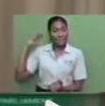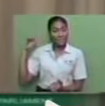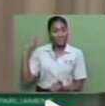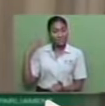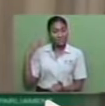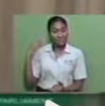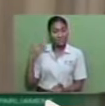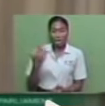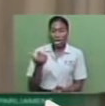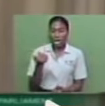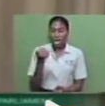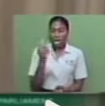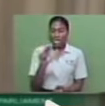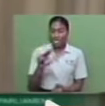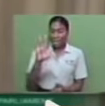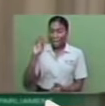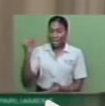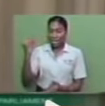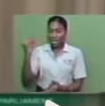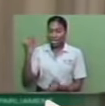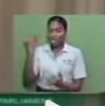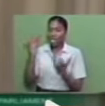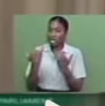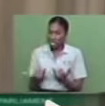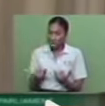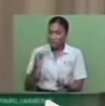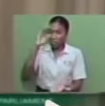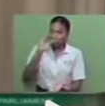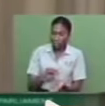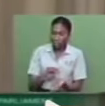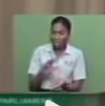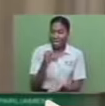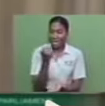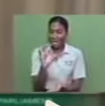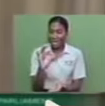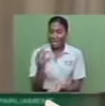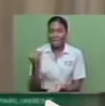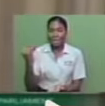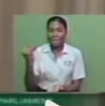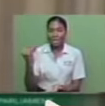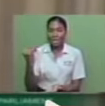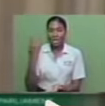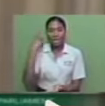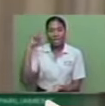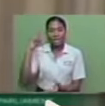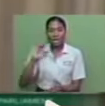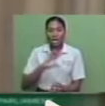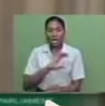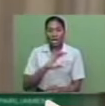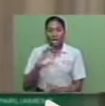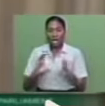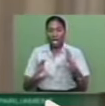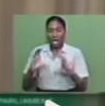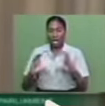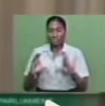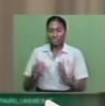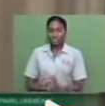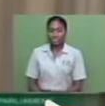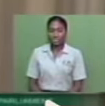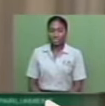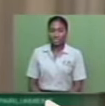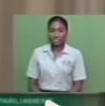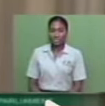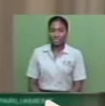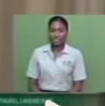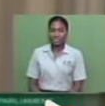of a drop of about $20 million for maintenance. So no new vehicles, 0. And then you're